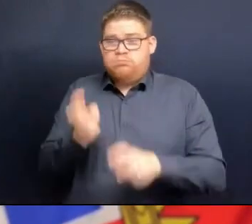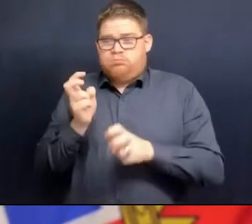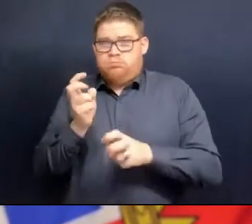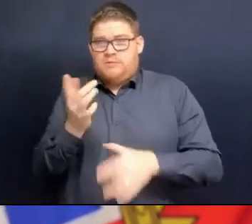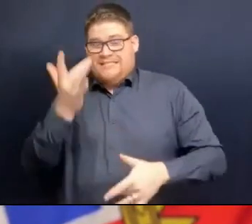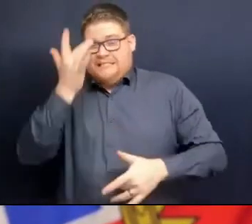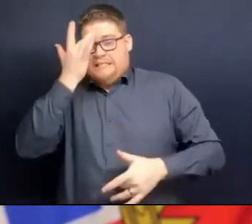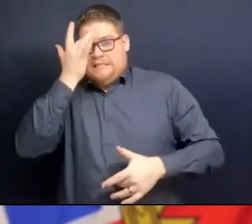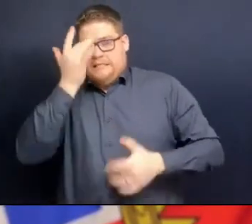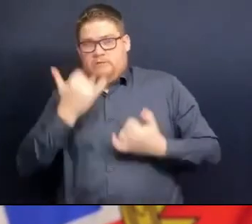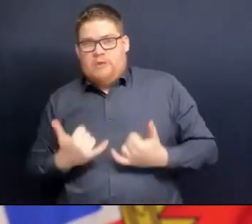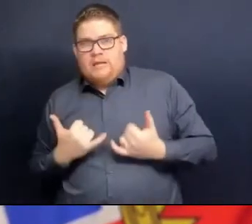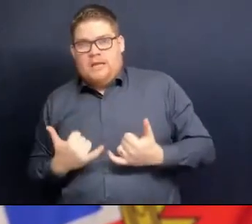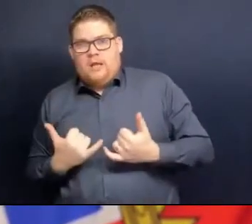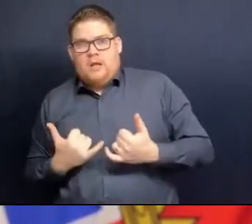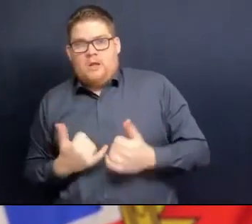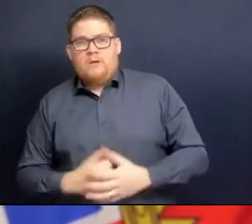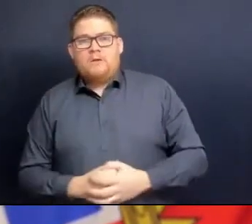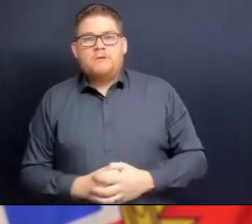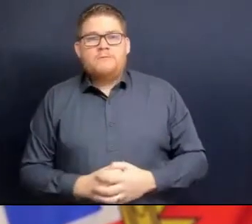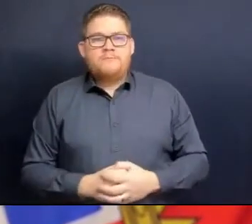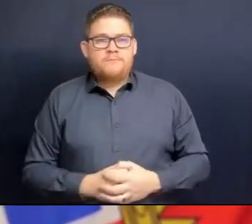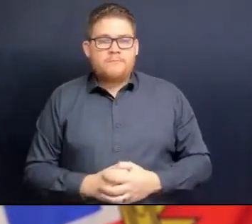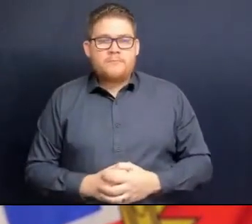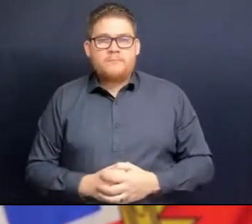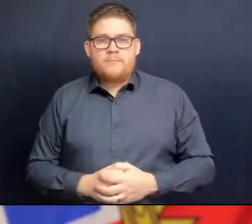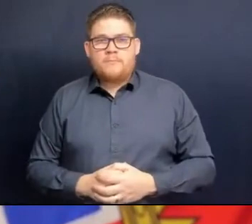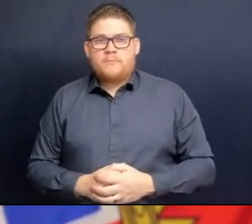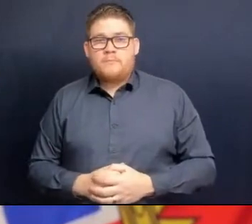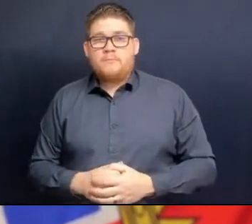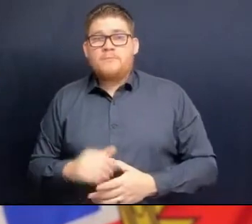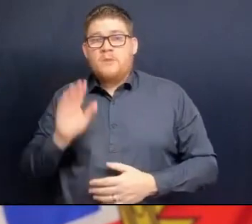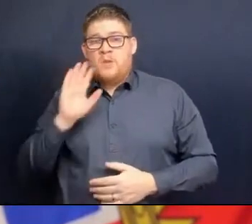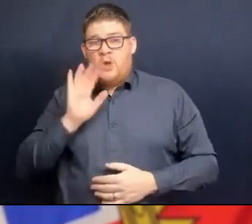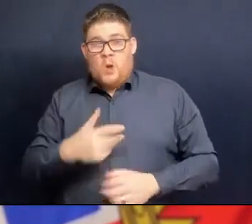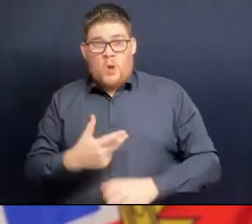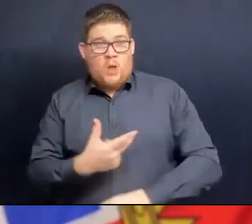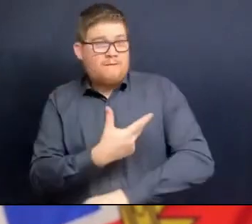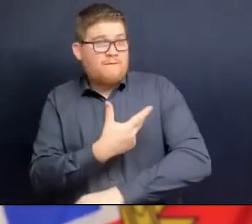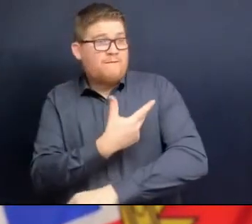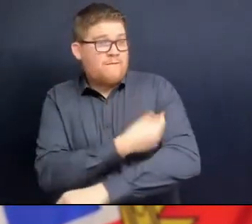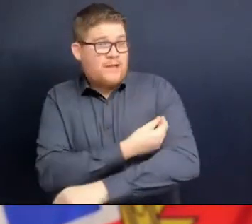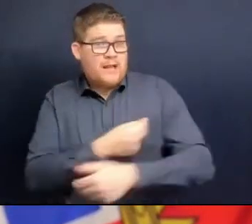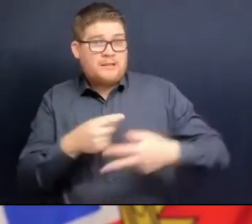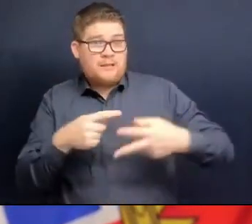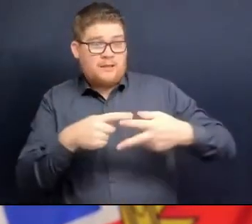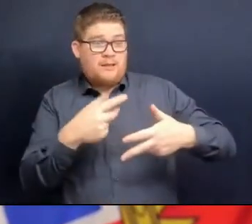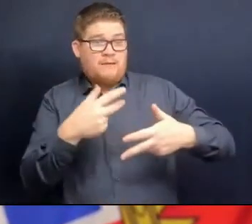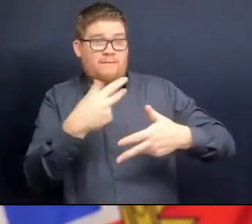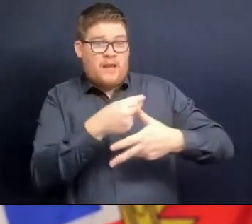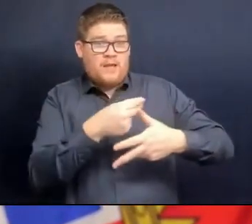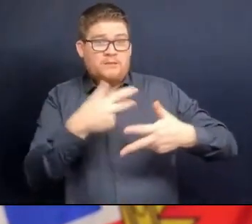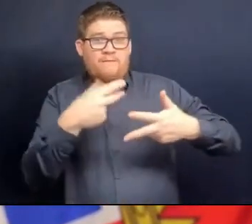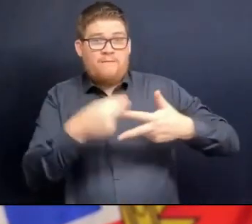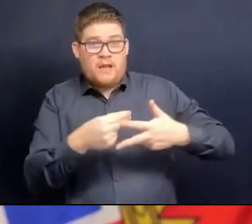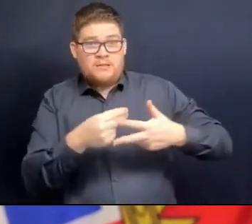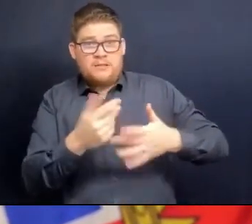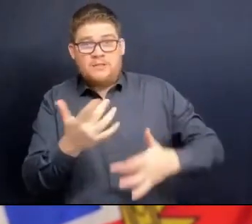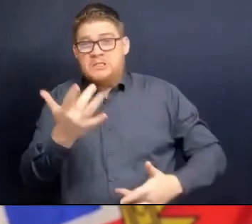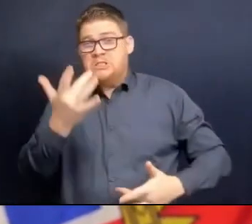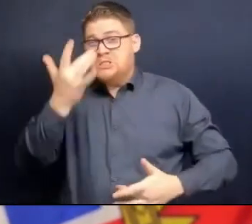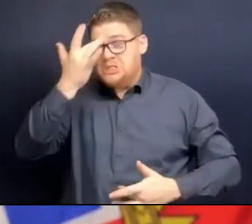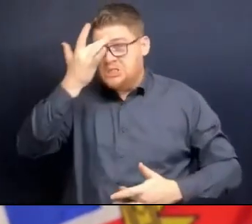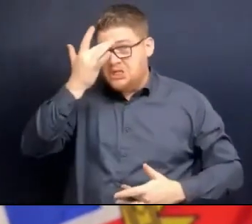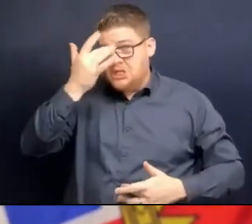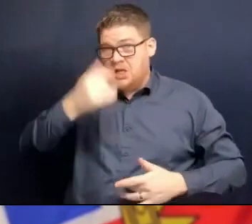recently, and yes, we do now know that if you're vaccinated, it can give you a good boost, but it's not as